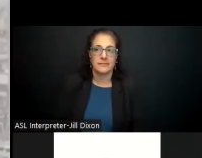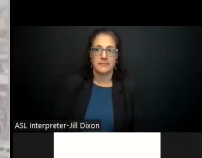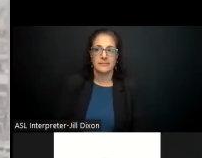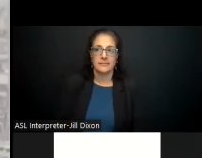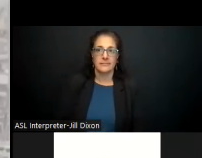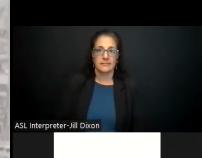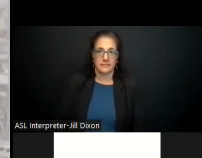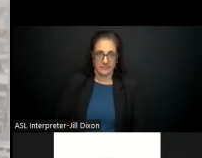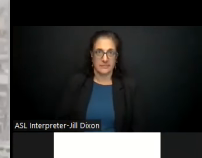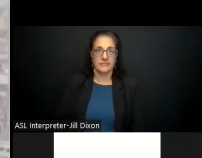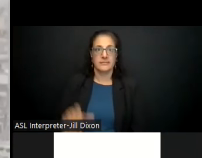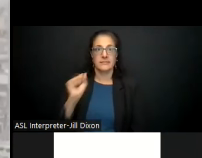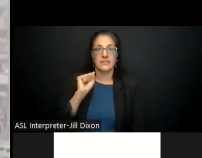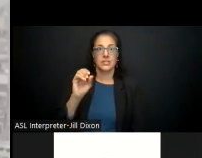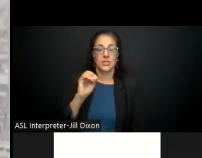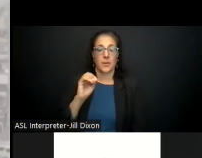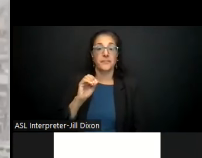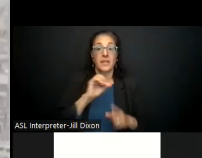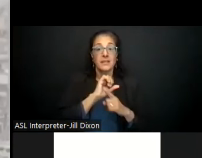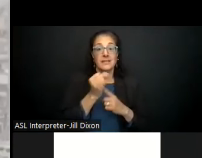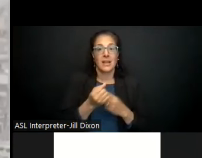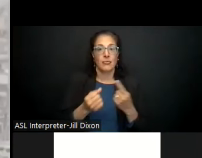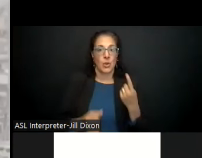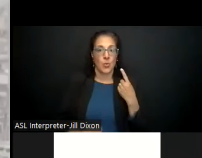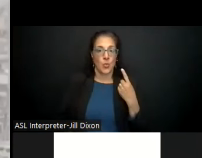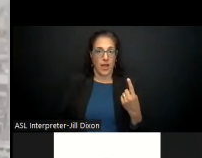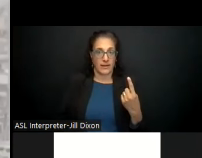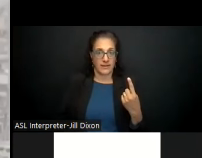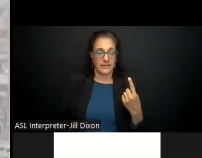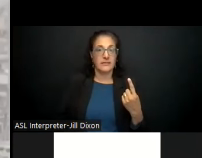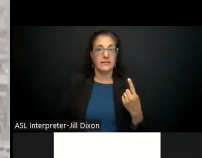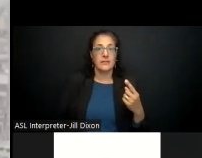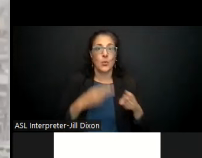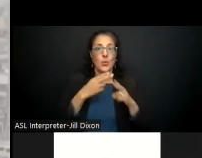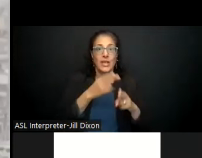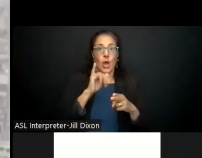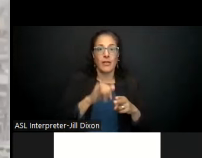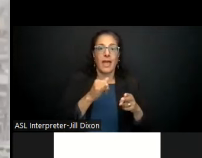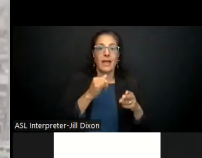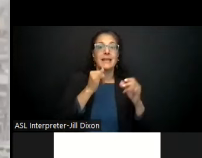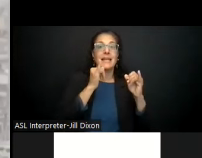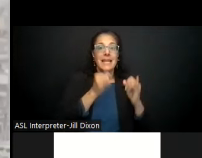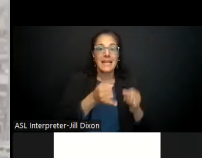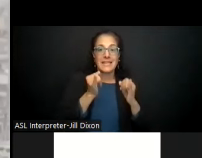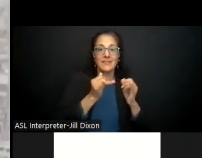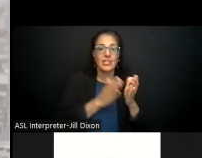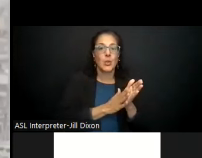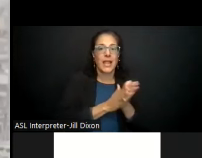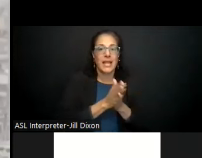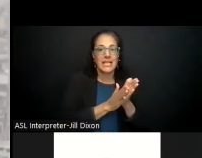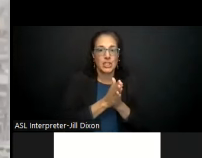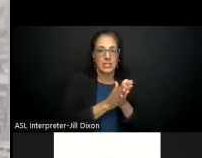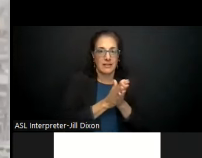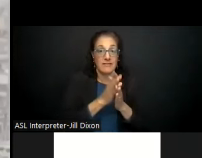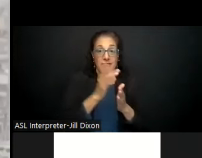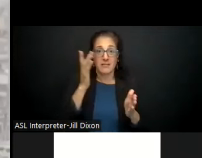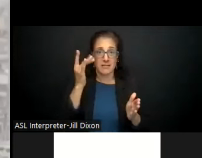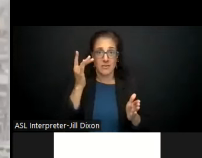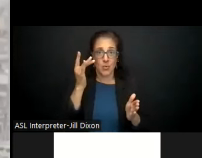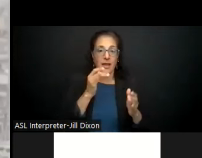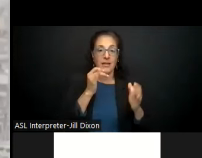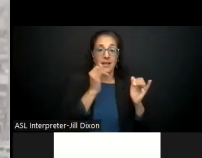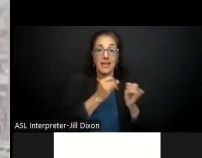So starting with scenario one, we call it individual initiative because individual